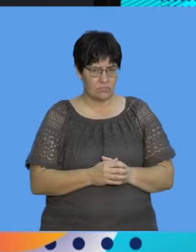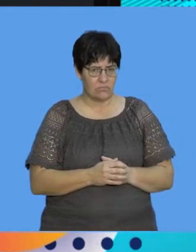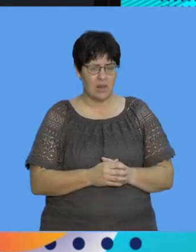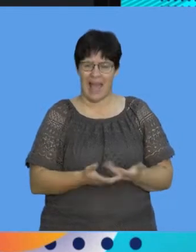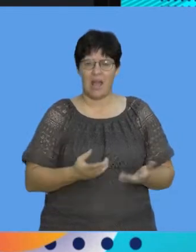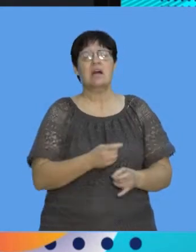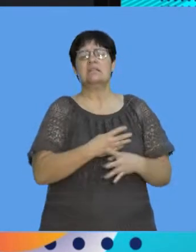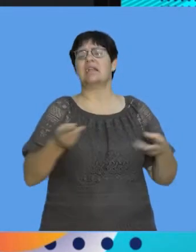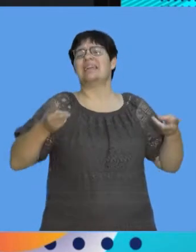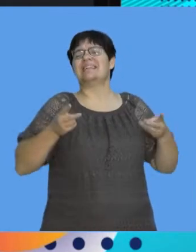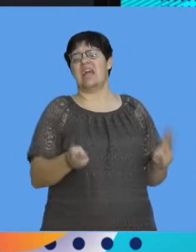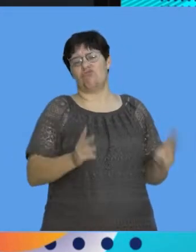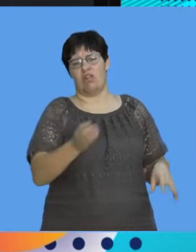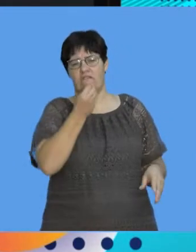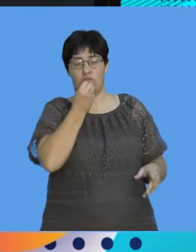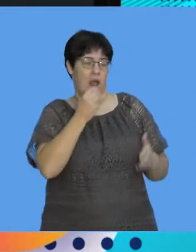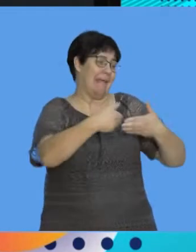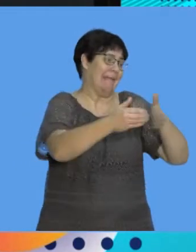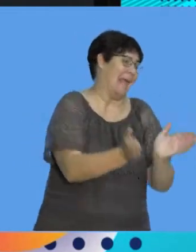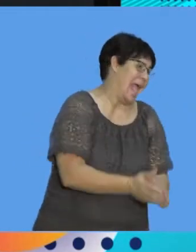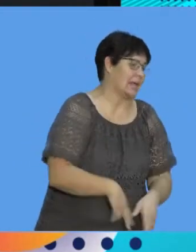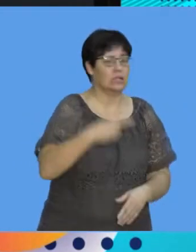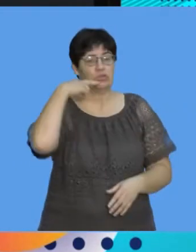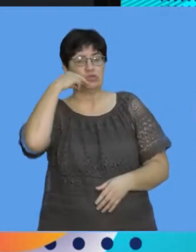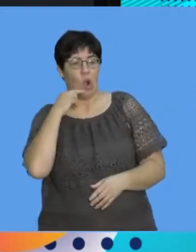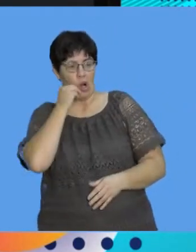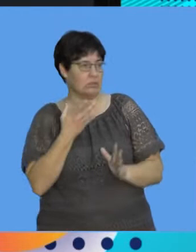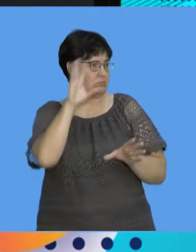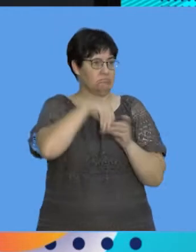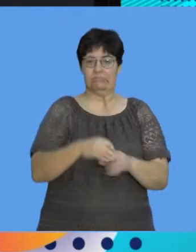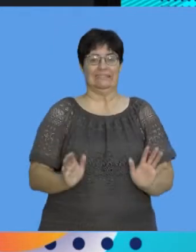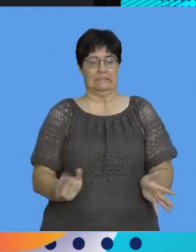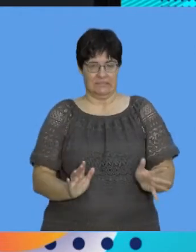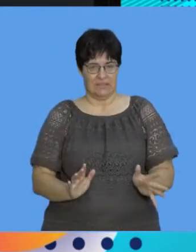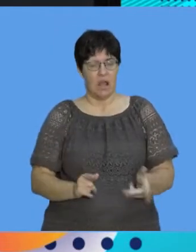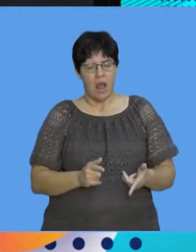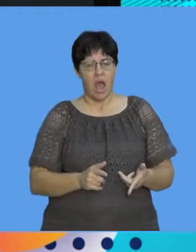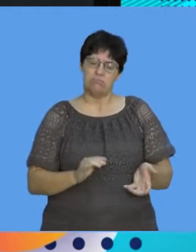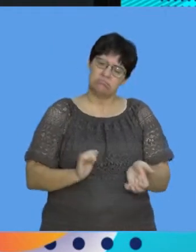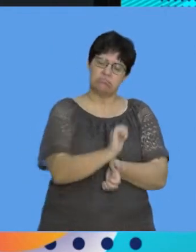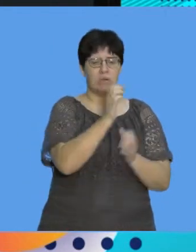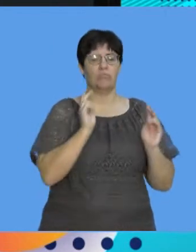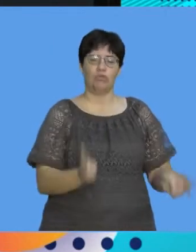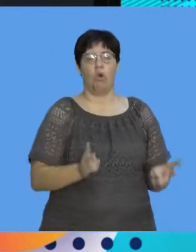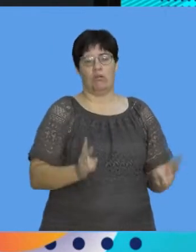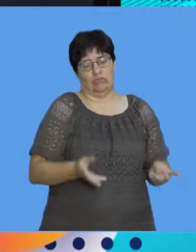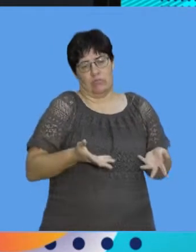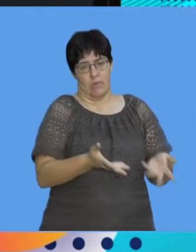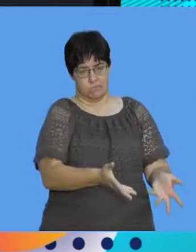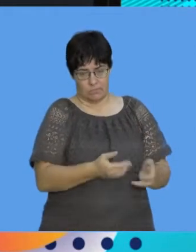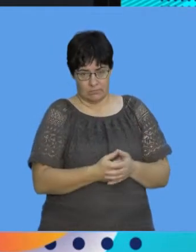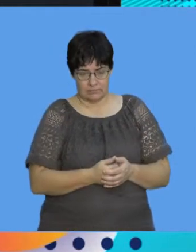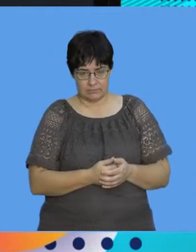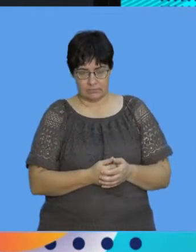I've stuck to the natural foods, right? I haven't put like cakes and chocolates and those kind of things in, right? I'm sticking to things that we find